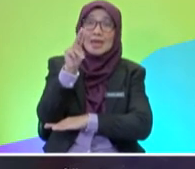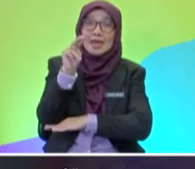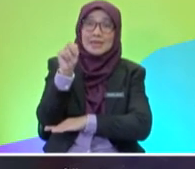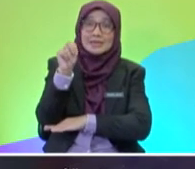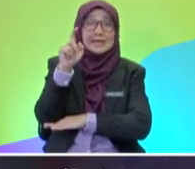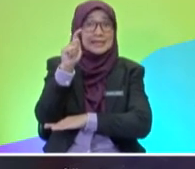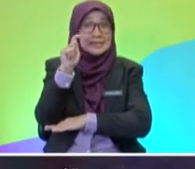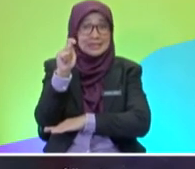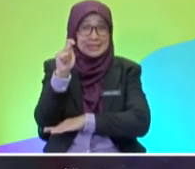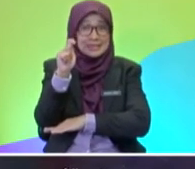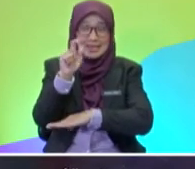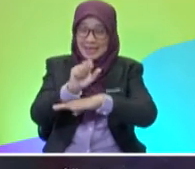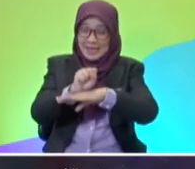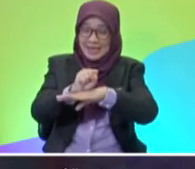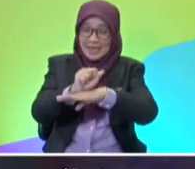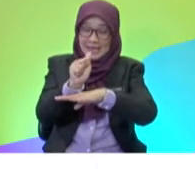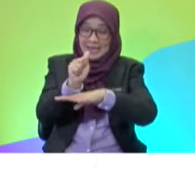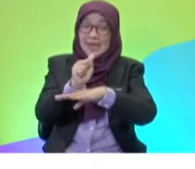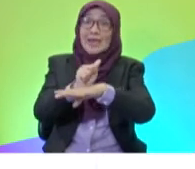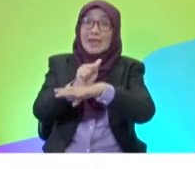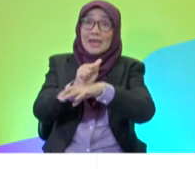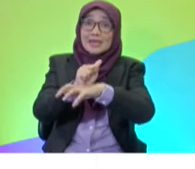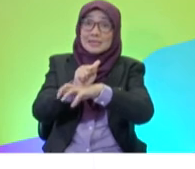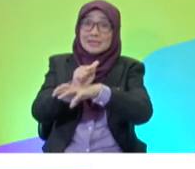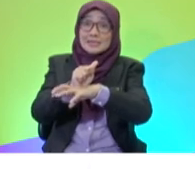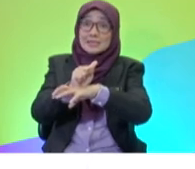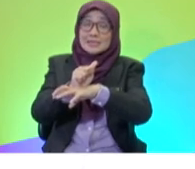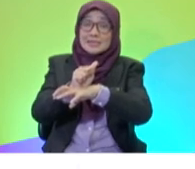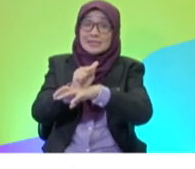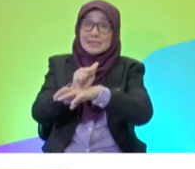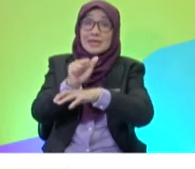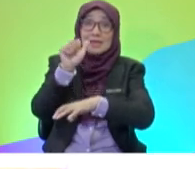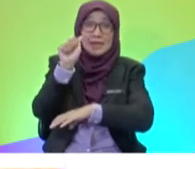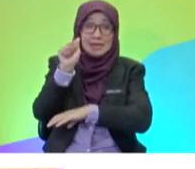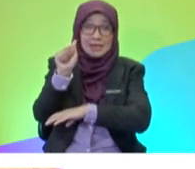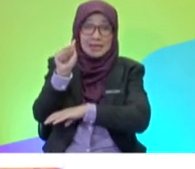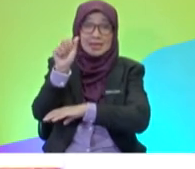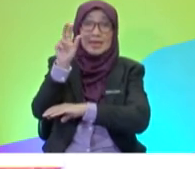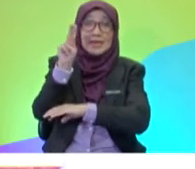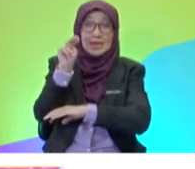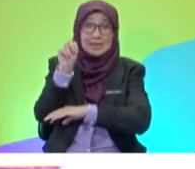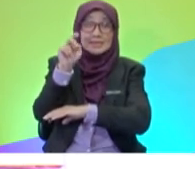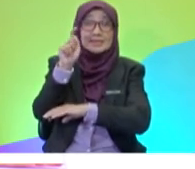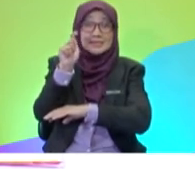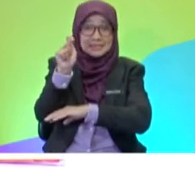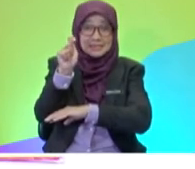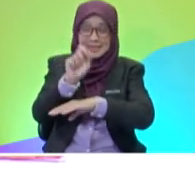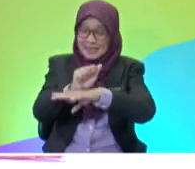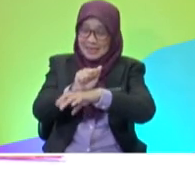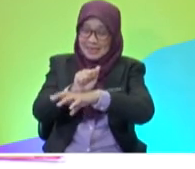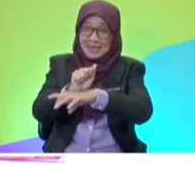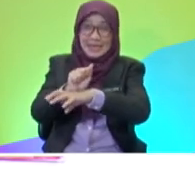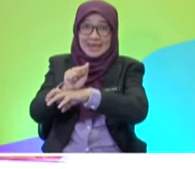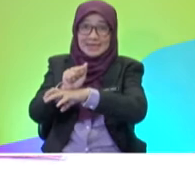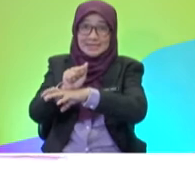A-N-T. Very ant. Good. Yes. Right. One more time. Okay, together with me. A-N-T. Very